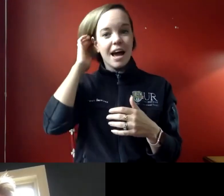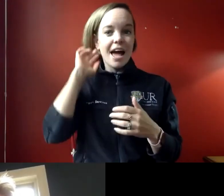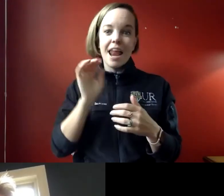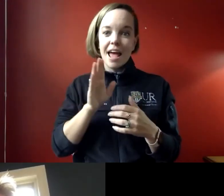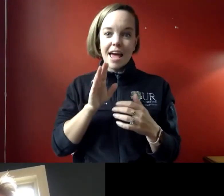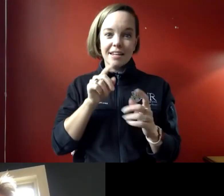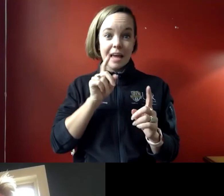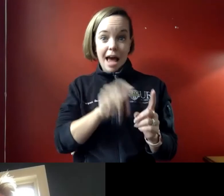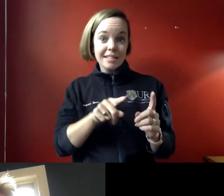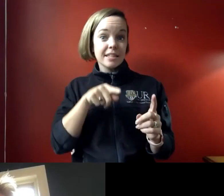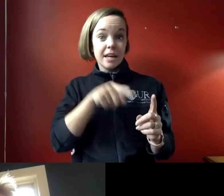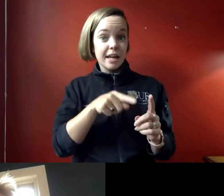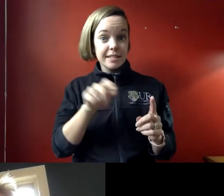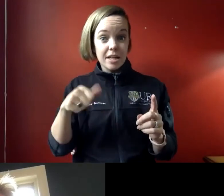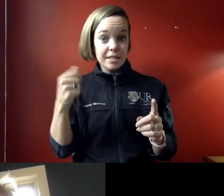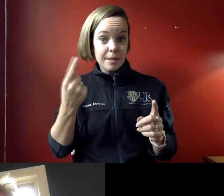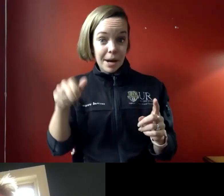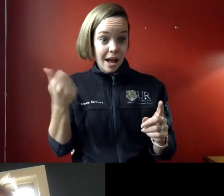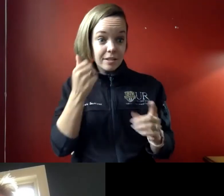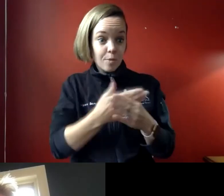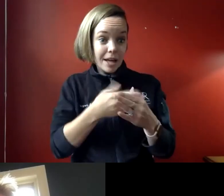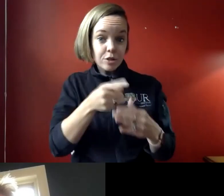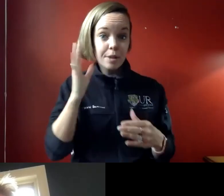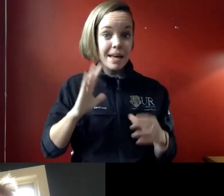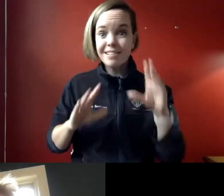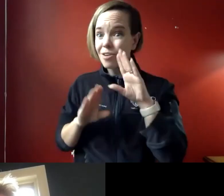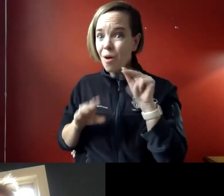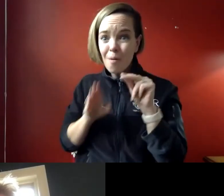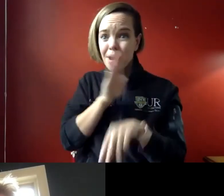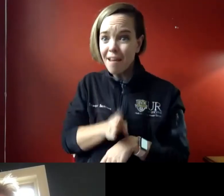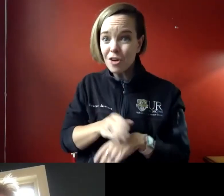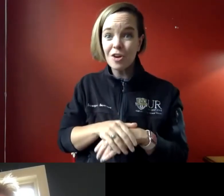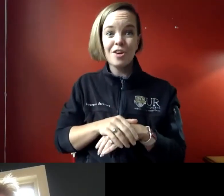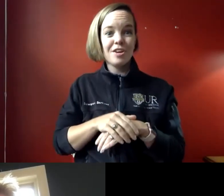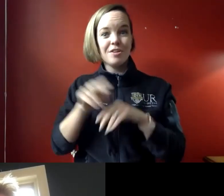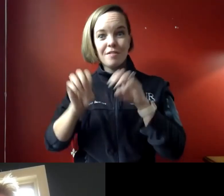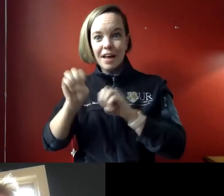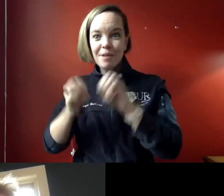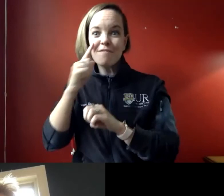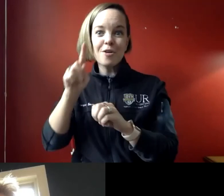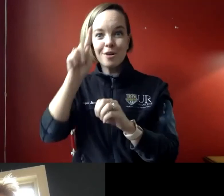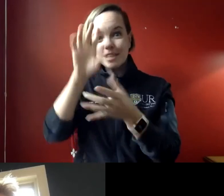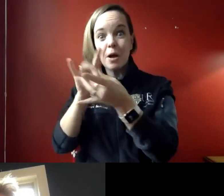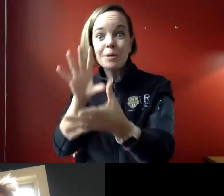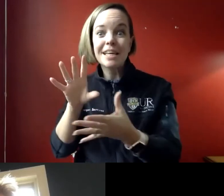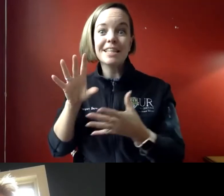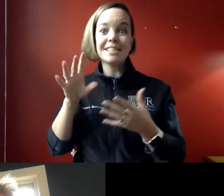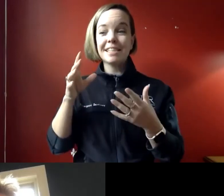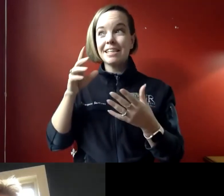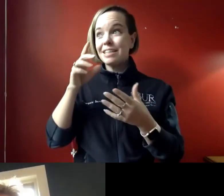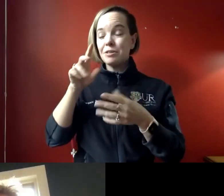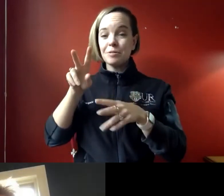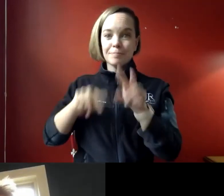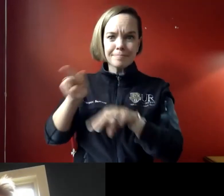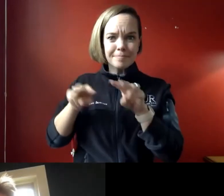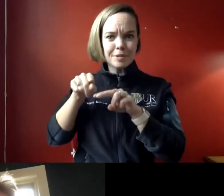Never. Never anything has happened. You evaluate, do they have any psychosis? Maybe they're imagining things. Maybe they distort things. Do they